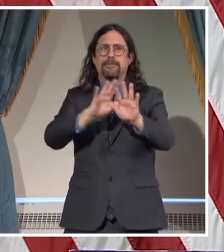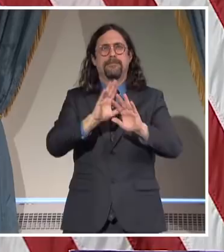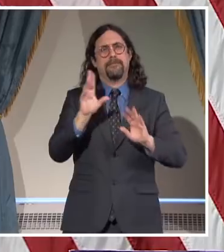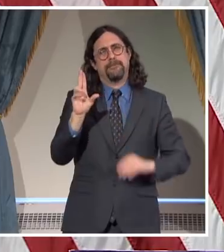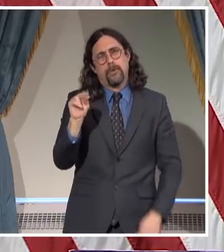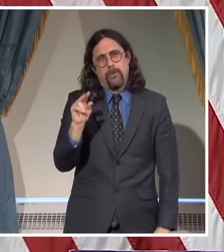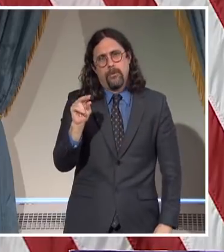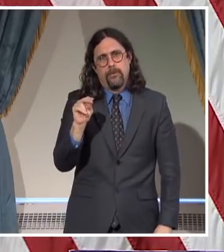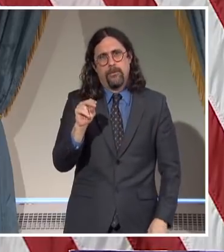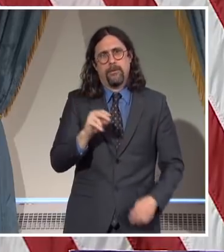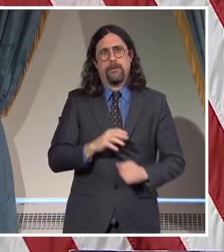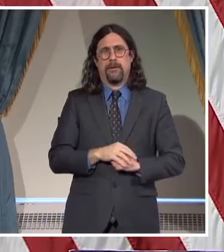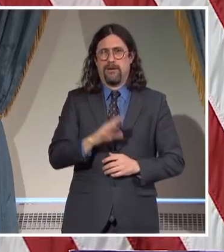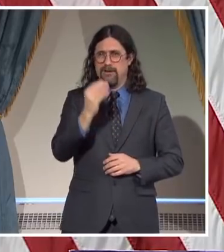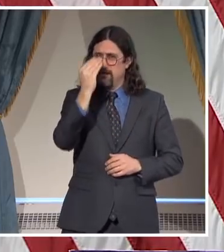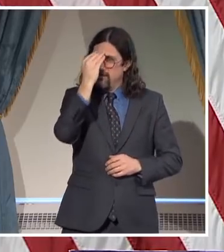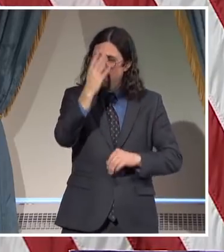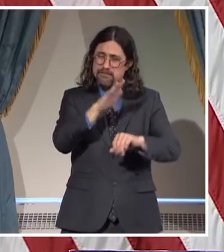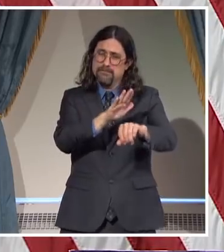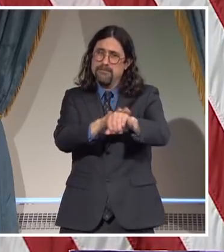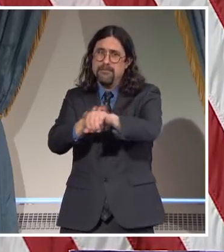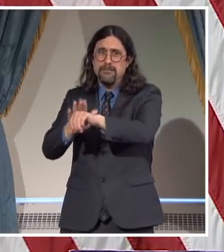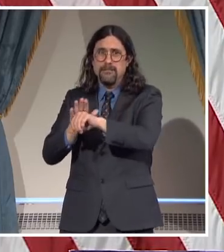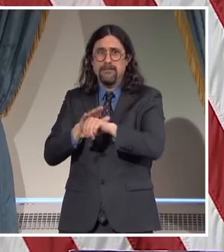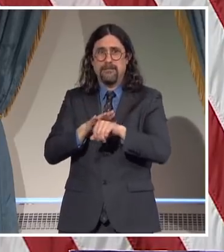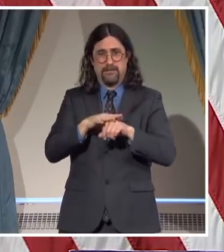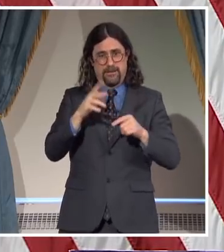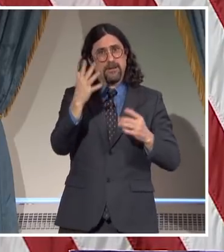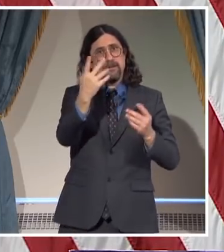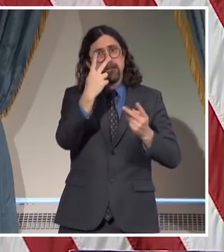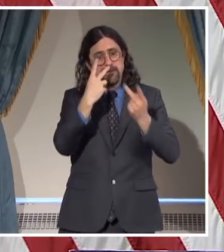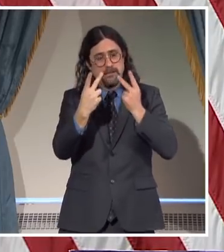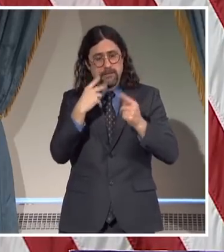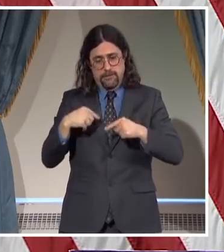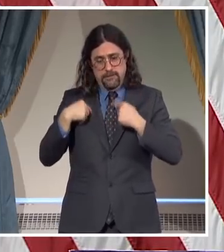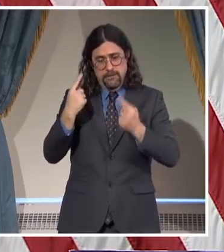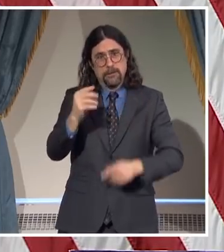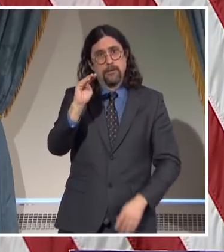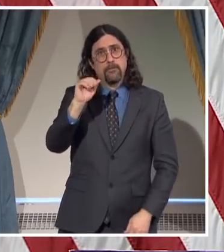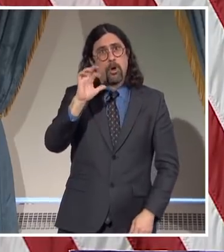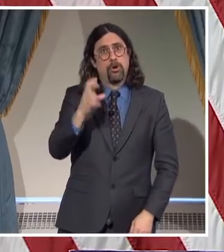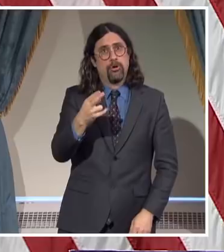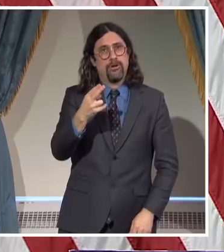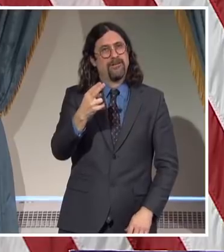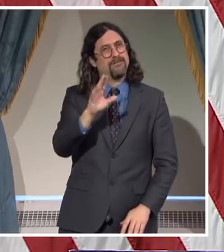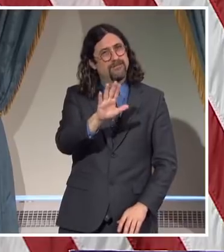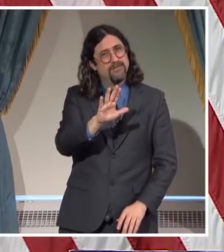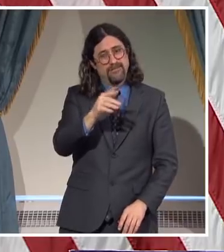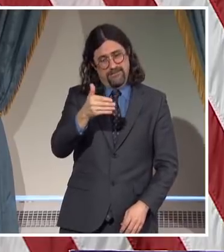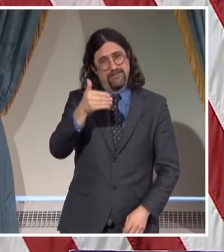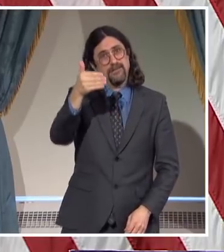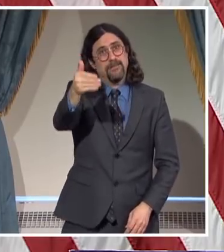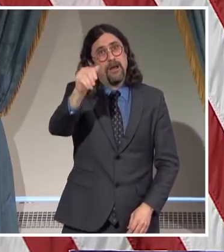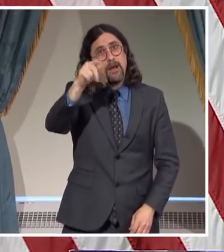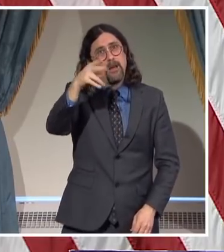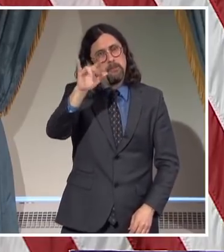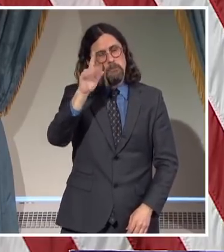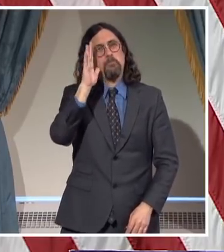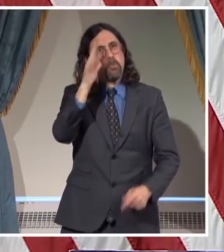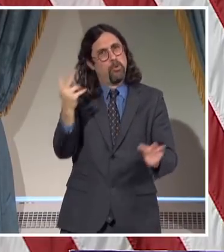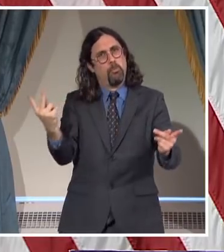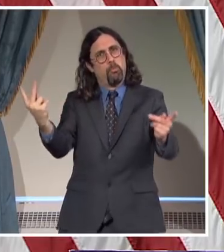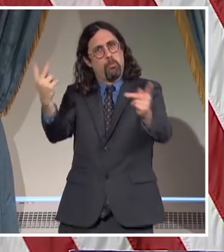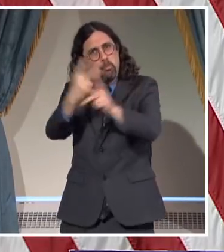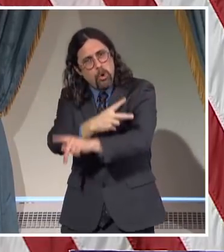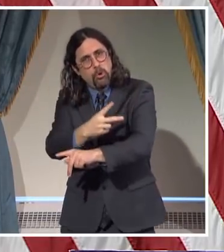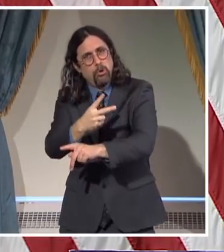even tougher than April, and people need to be ready for that. But the notion that everything might be fine by Easter, I don't know where on earth